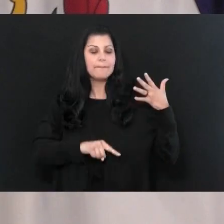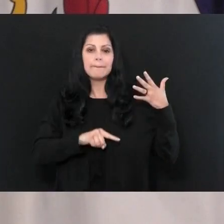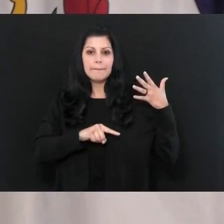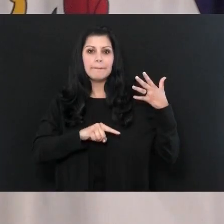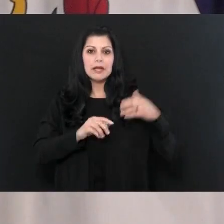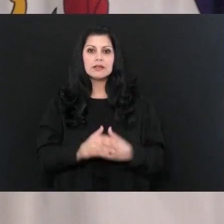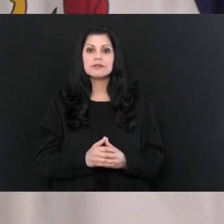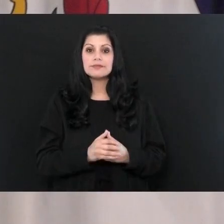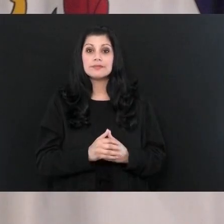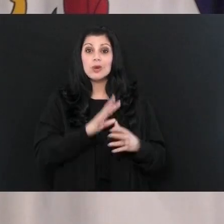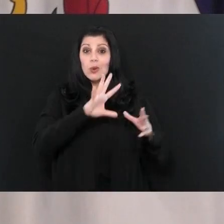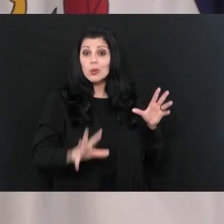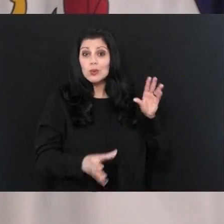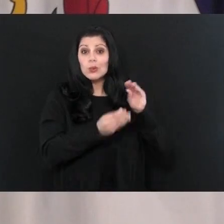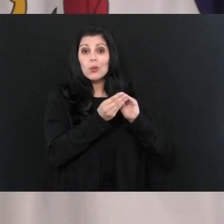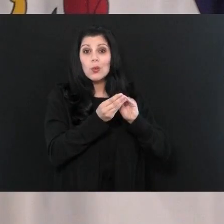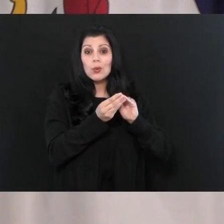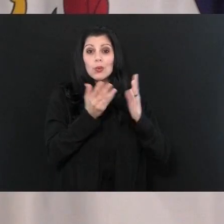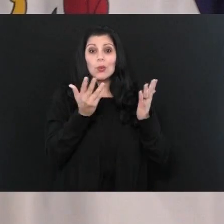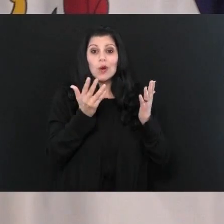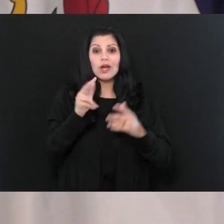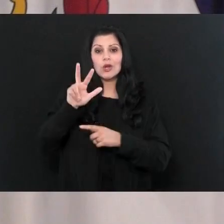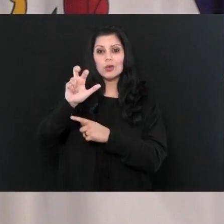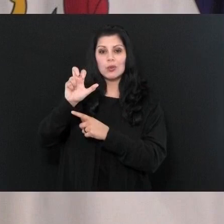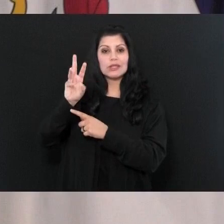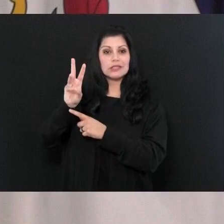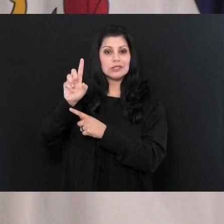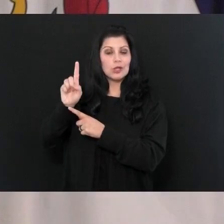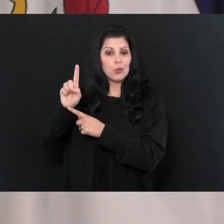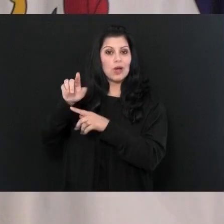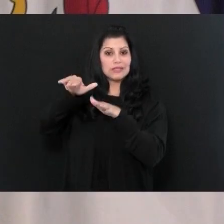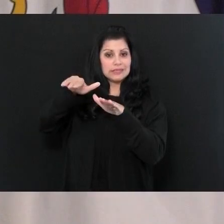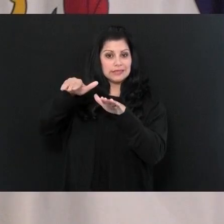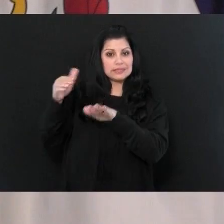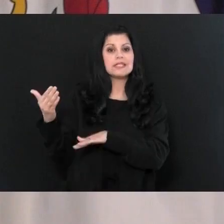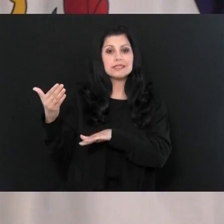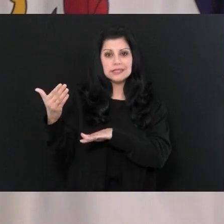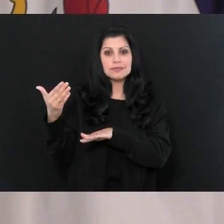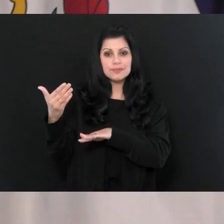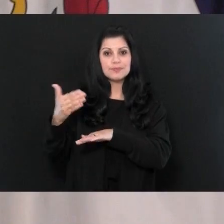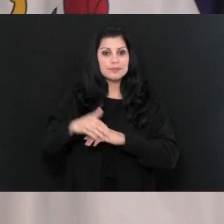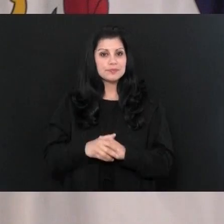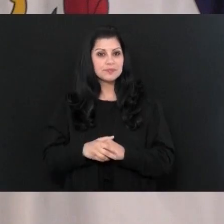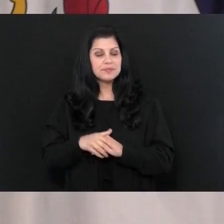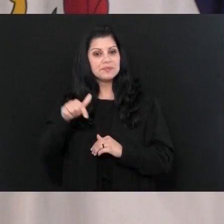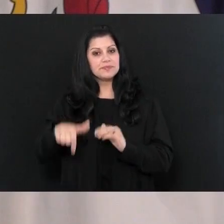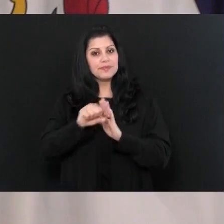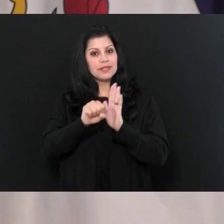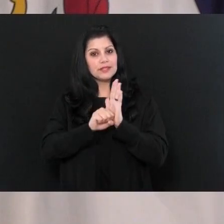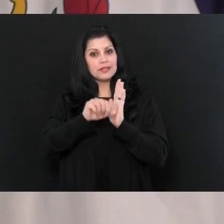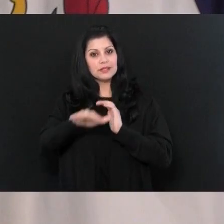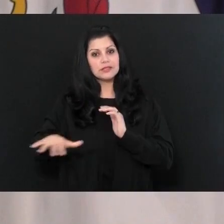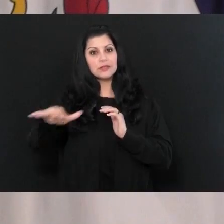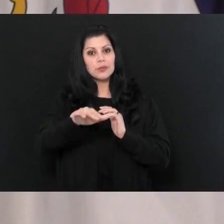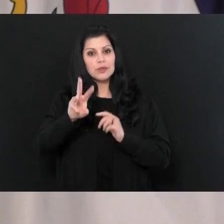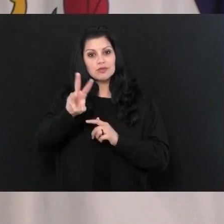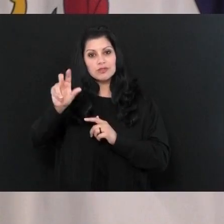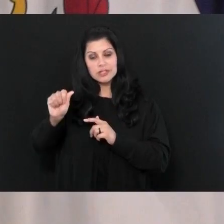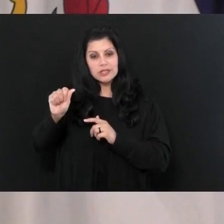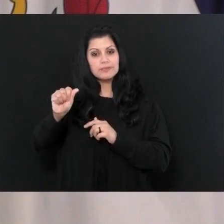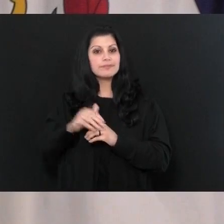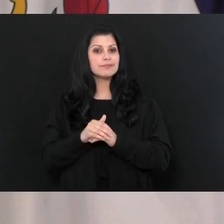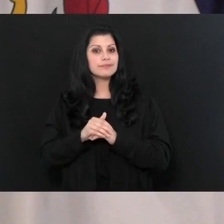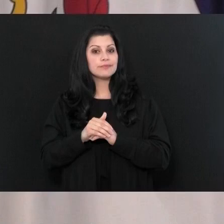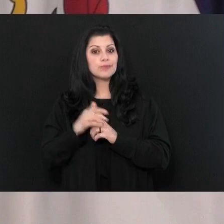That puts us at 361 total deaths in the state of West Virginia. We've now tested